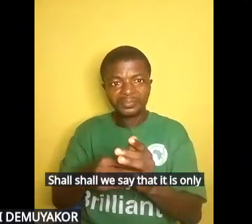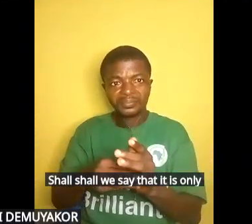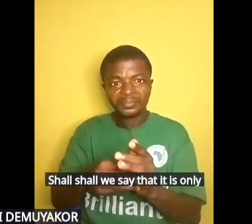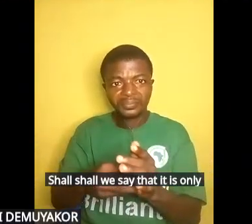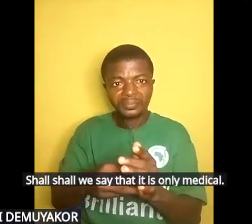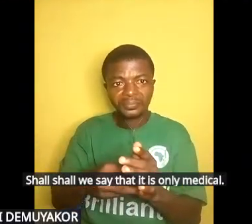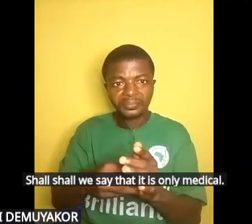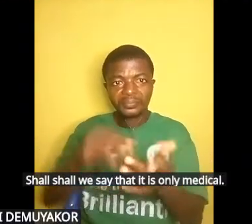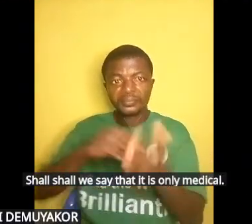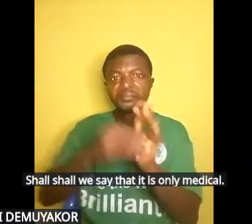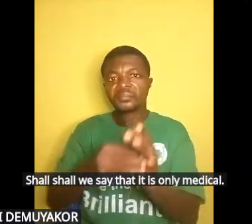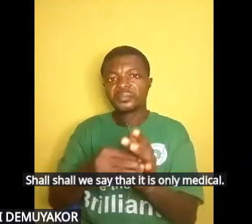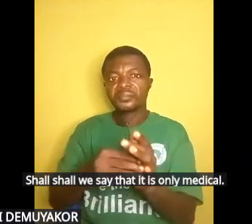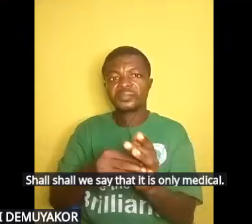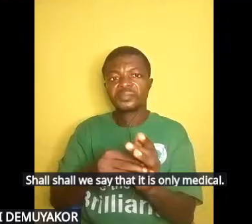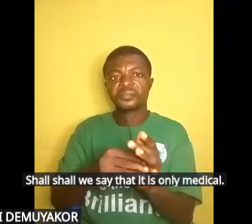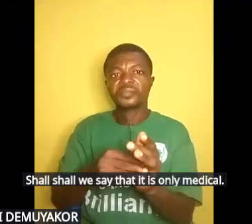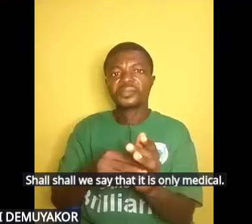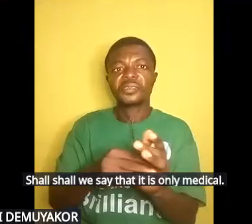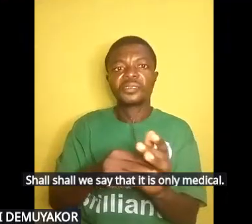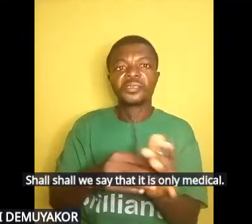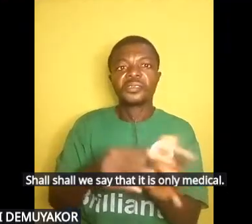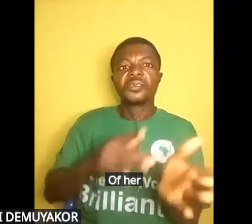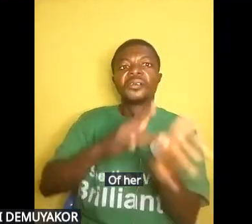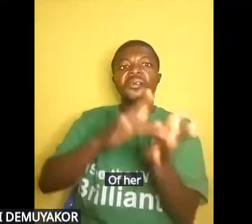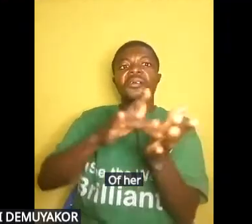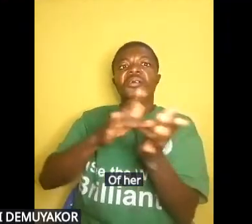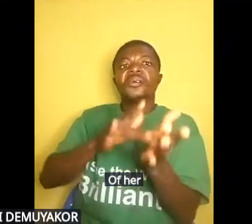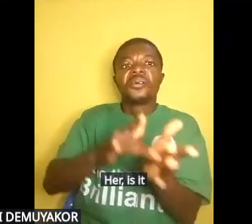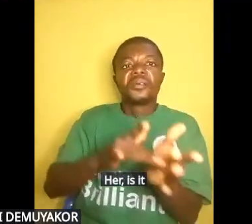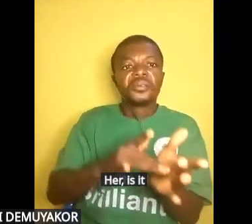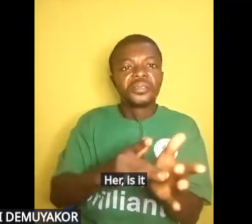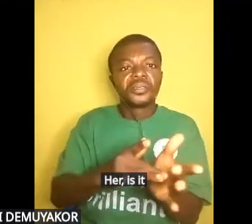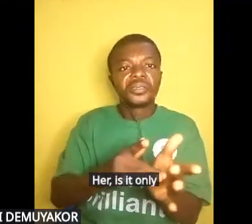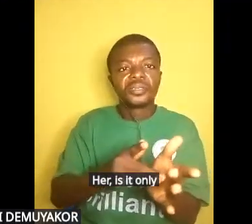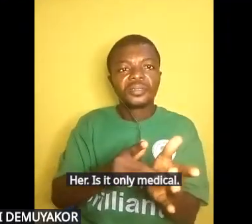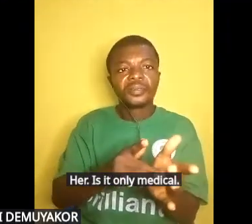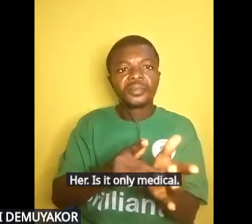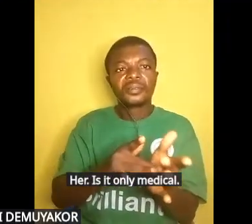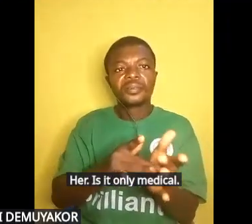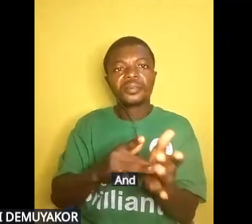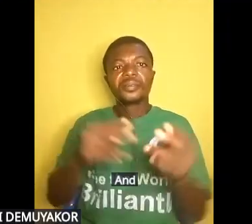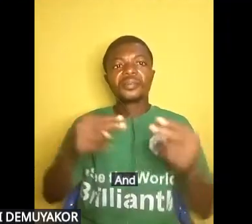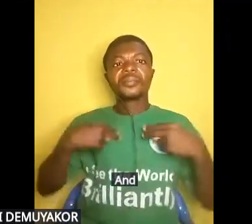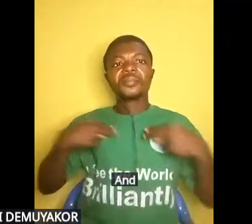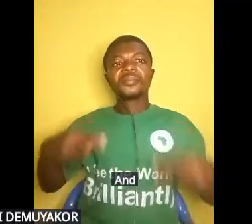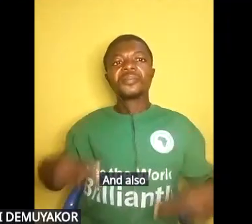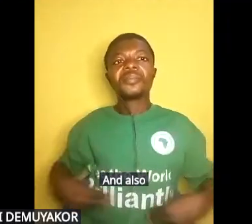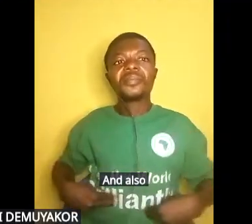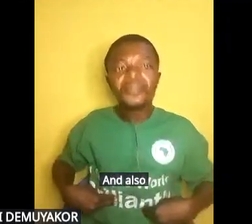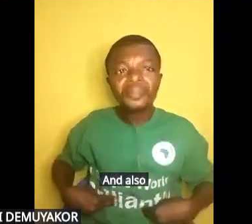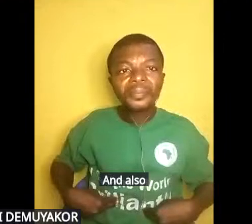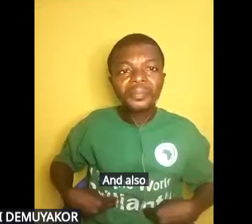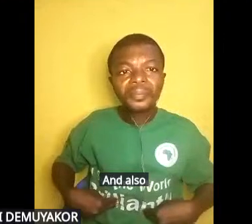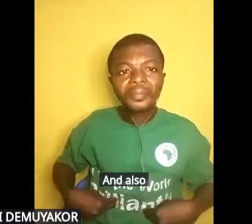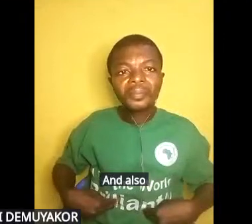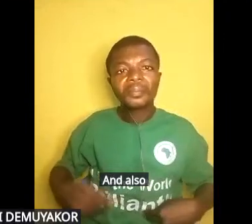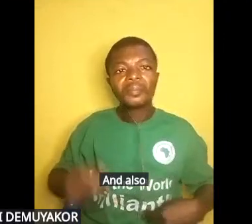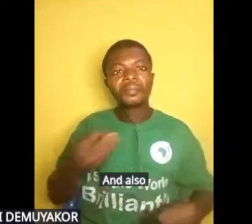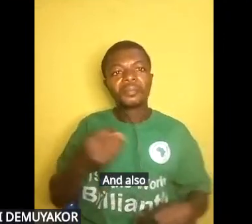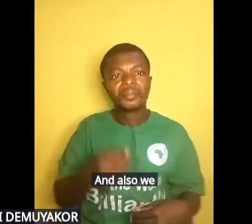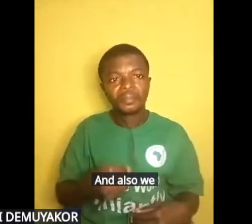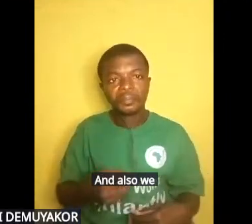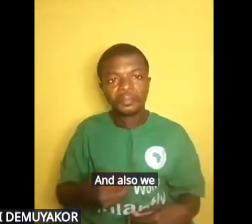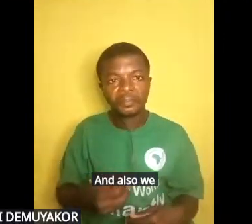medical affair? Is it only medical? And also, we as